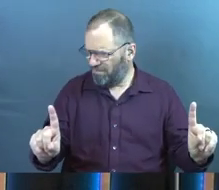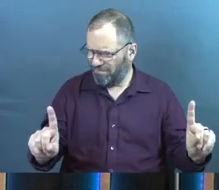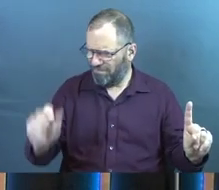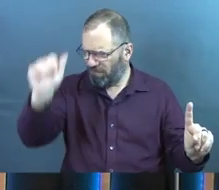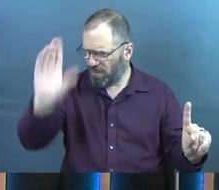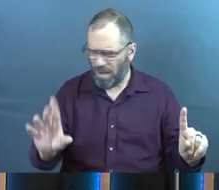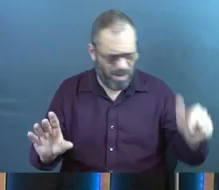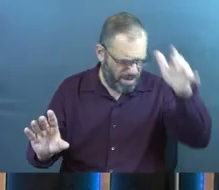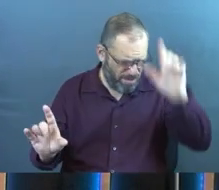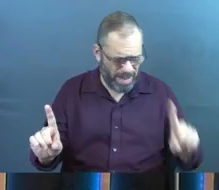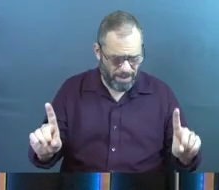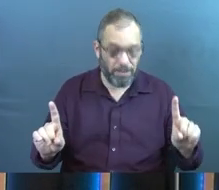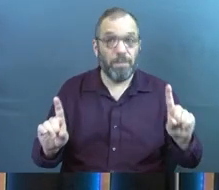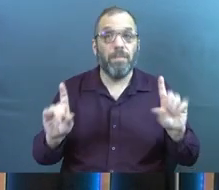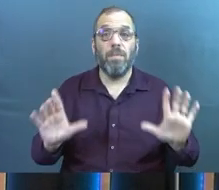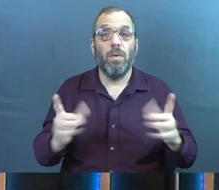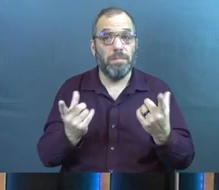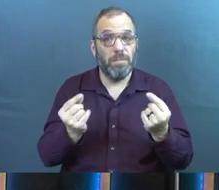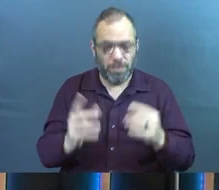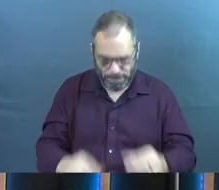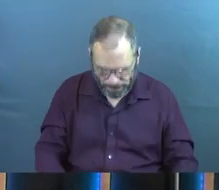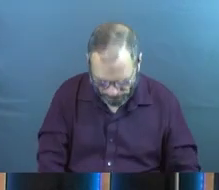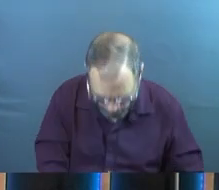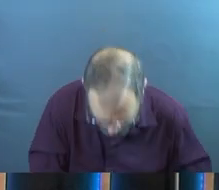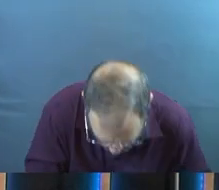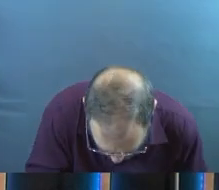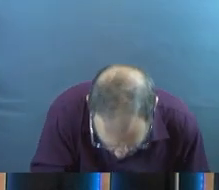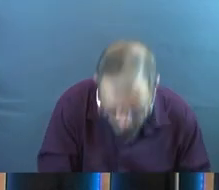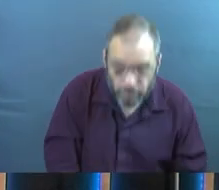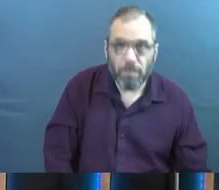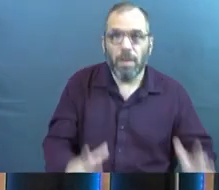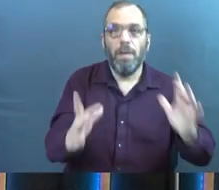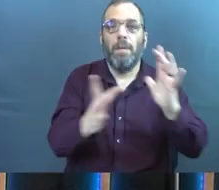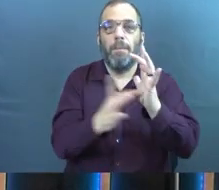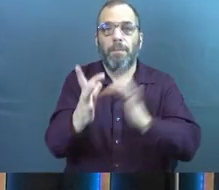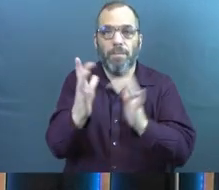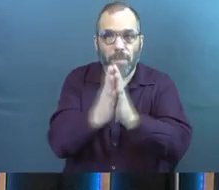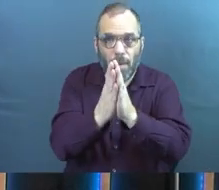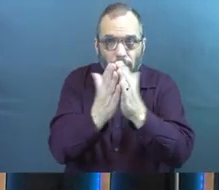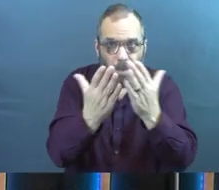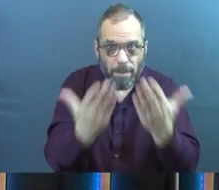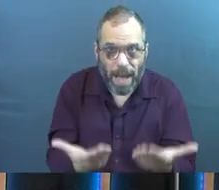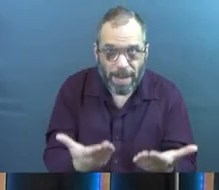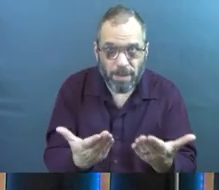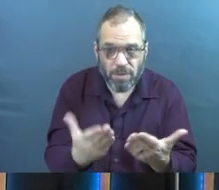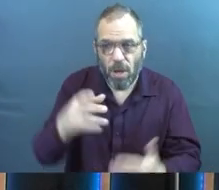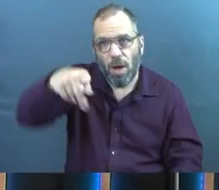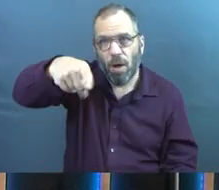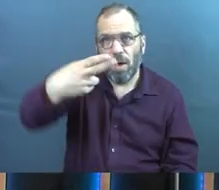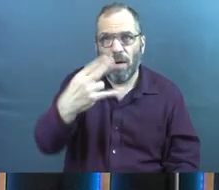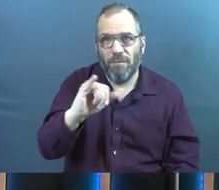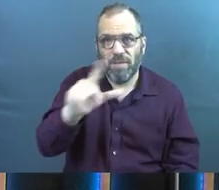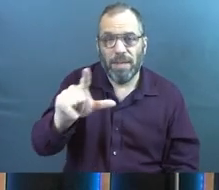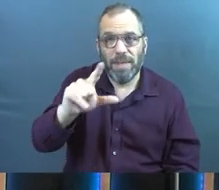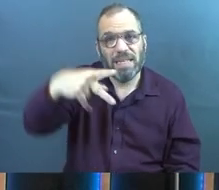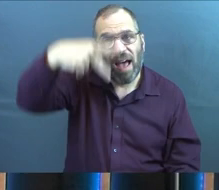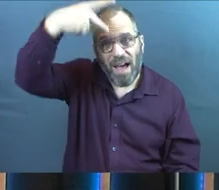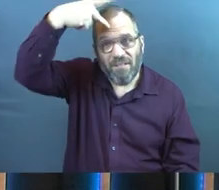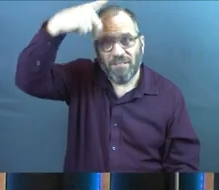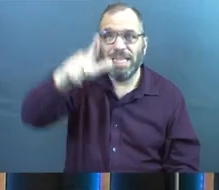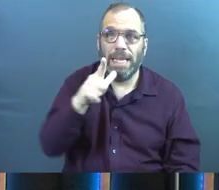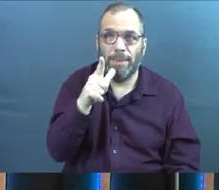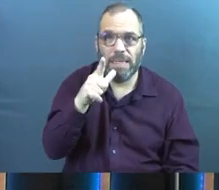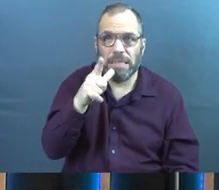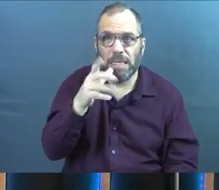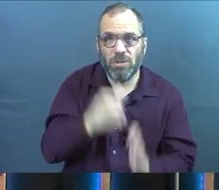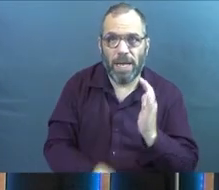and fully man. So to do this, what we're going to do is we're going to open our Bibles right now. If you've got your Bible, you can pull it out to Philippians chapter 2. It's going to be